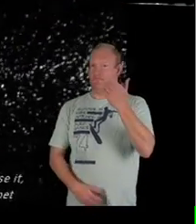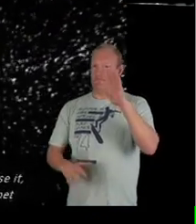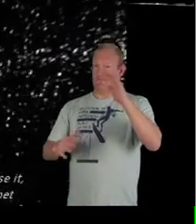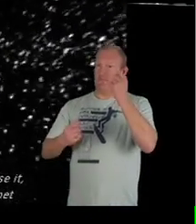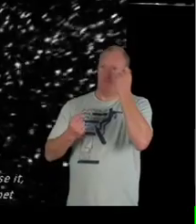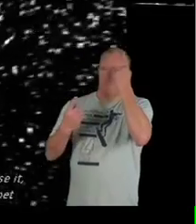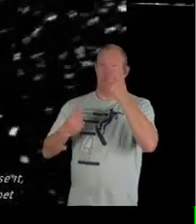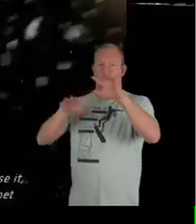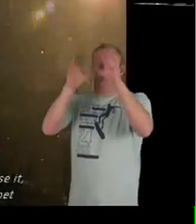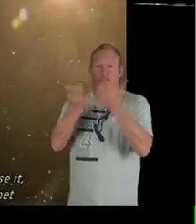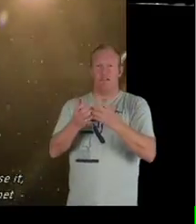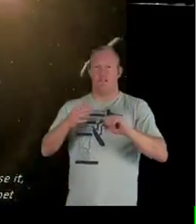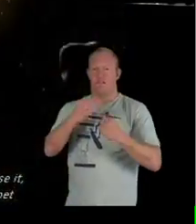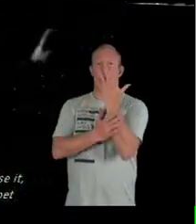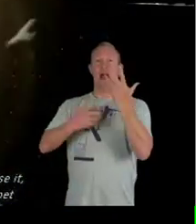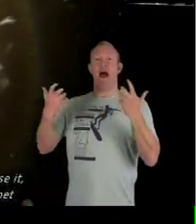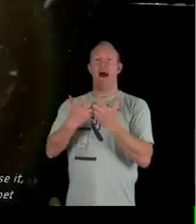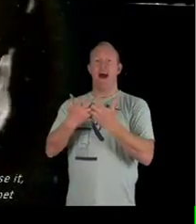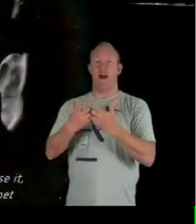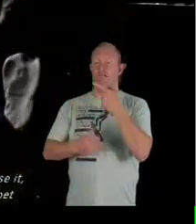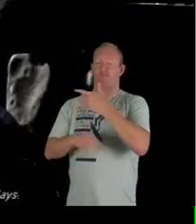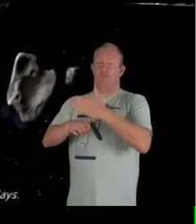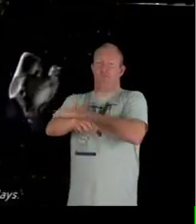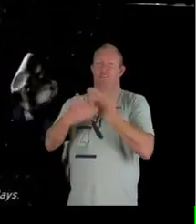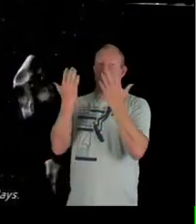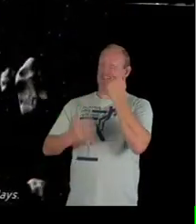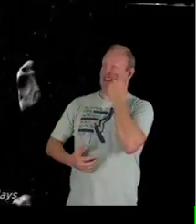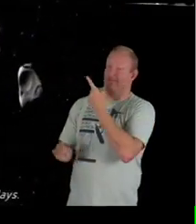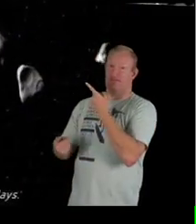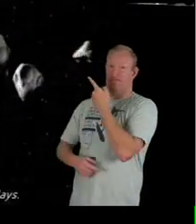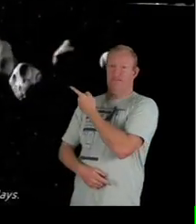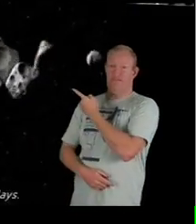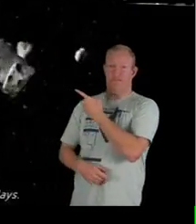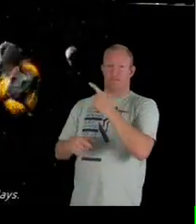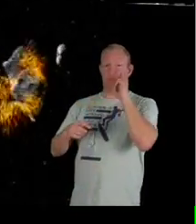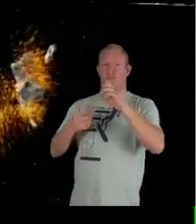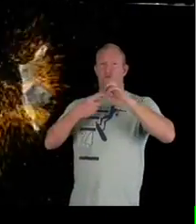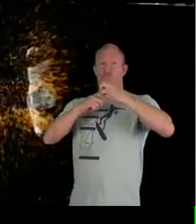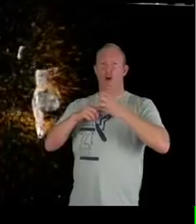You may not recognise it, but this is our planet in its very earliest days.